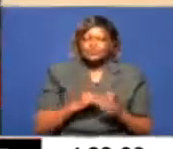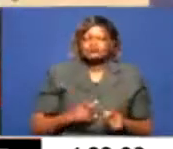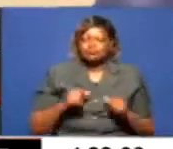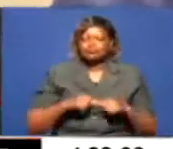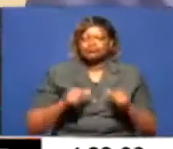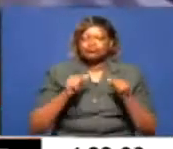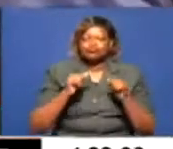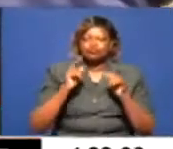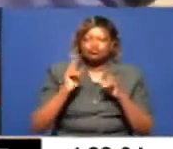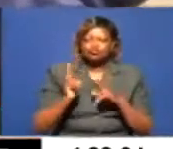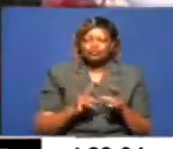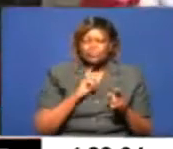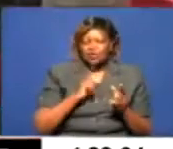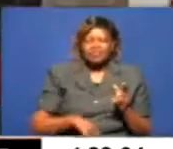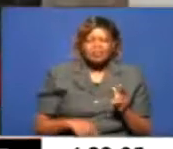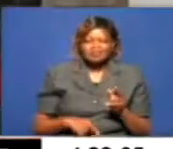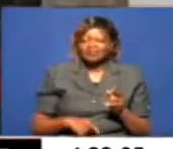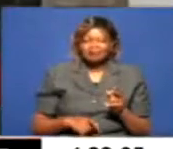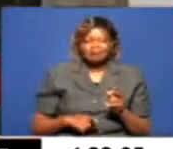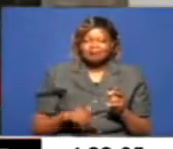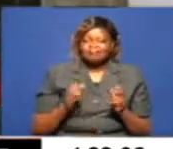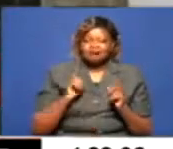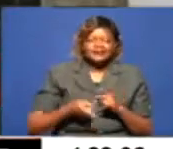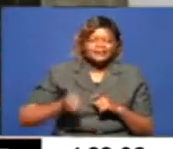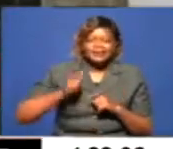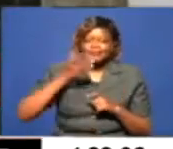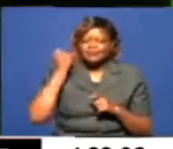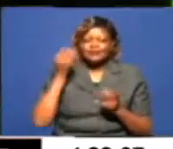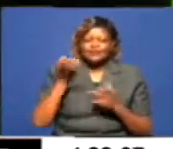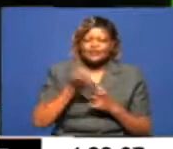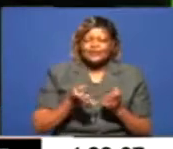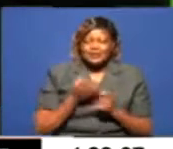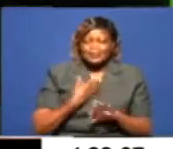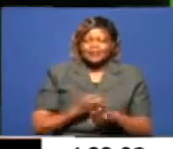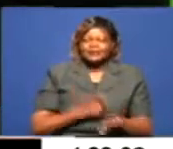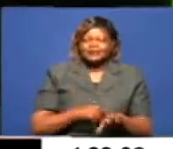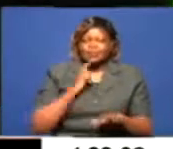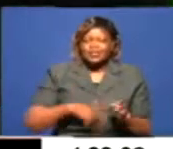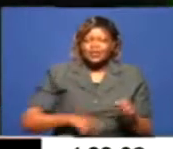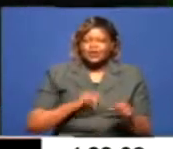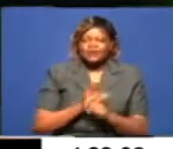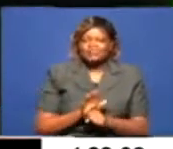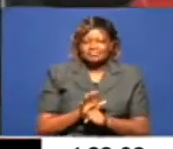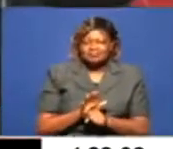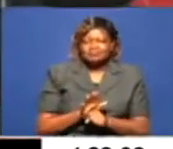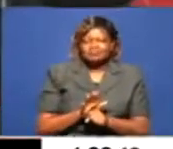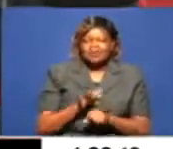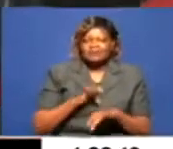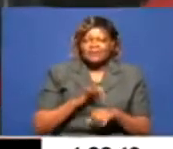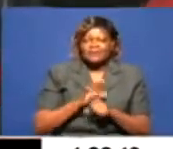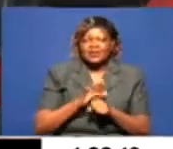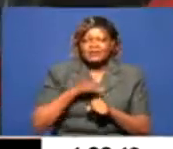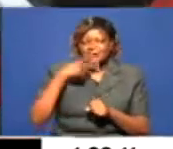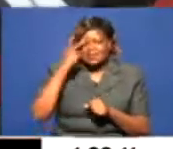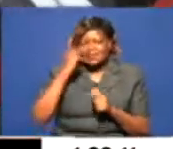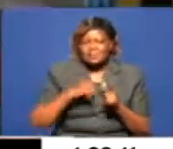rates, citing the difficult economic situations parents are facing. They noted that the COVID-19 pandemic has taken a toll on many parents, hence